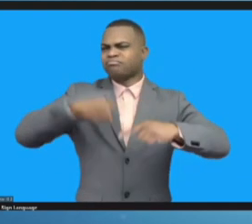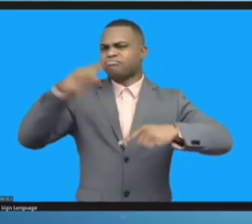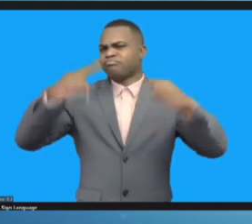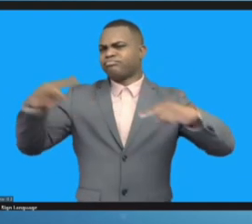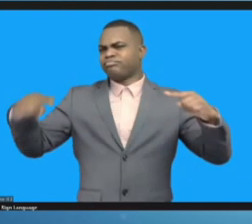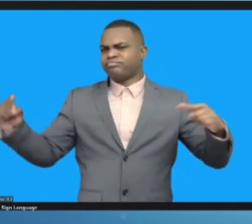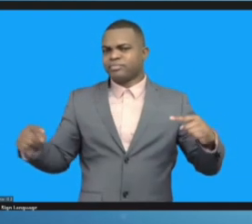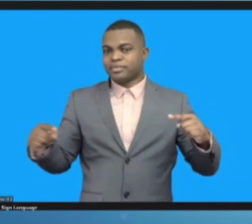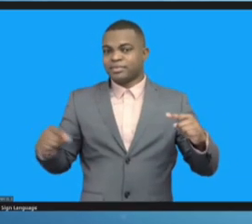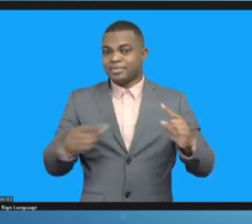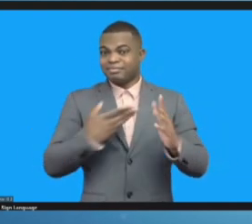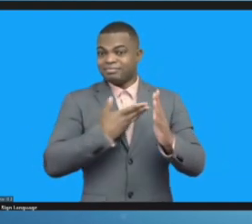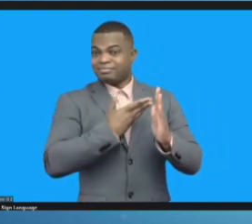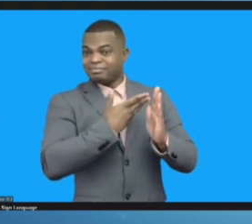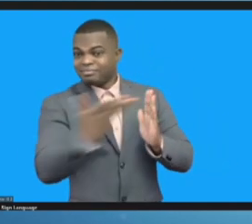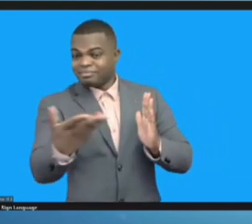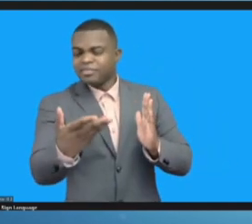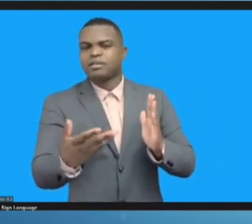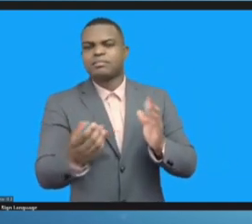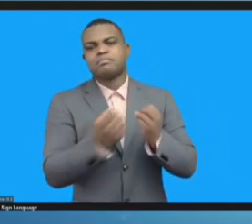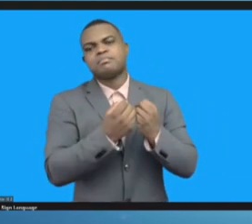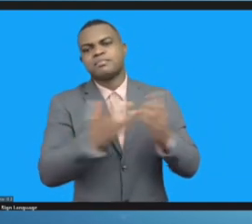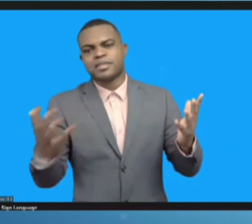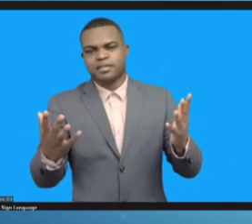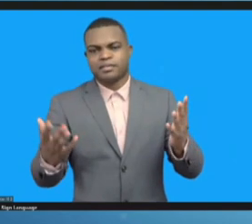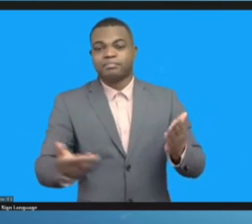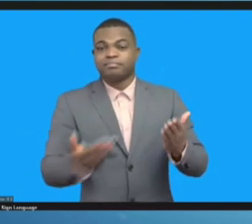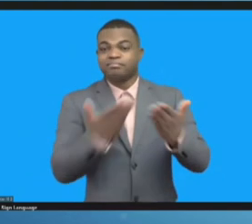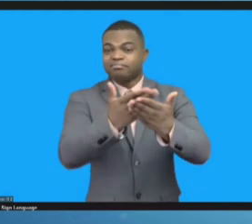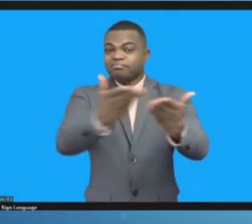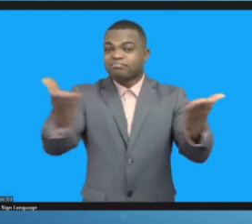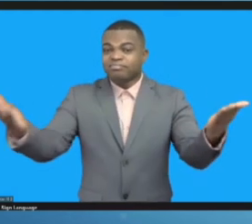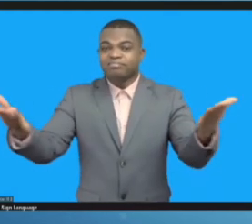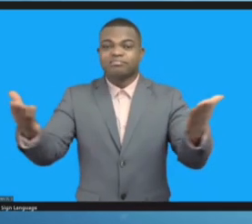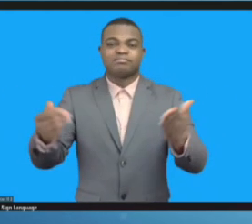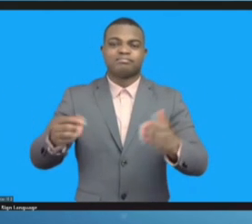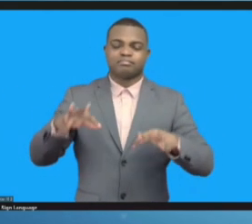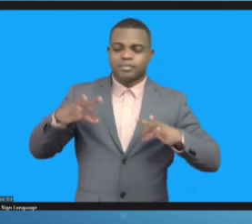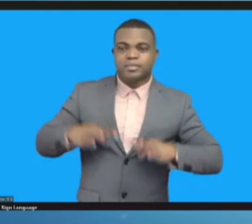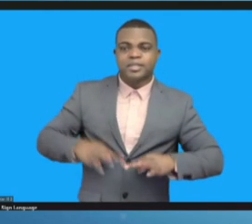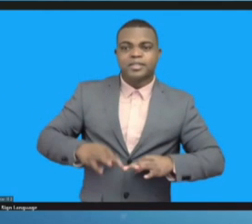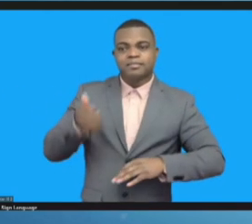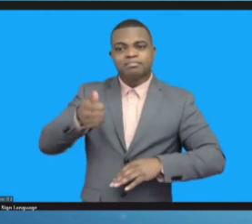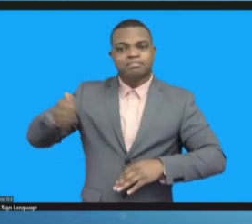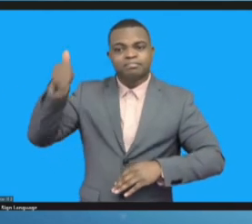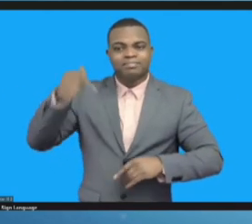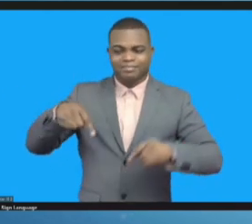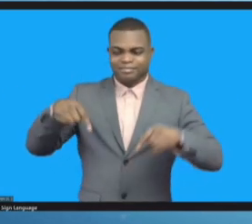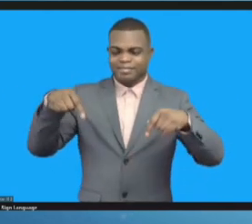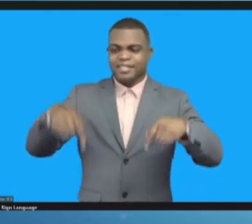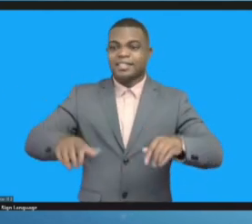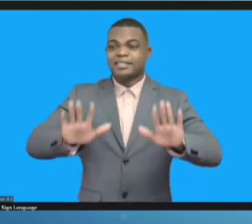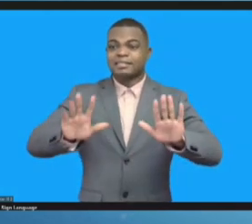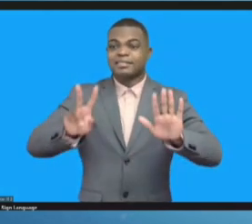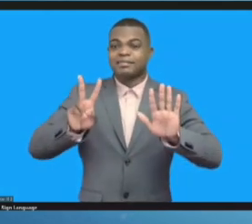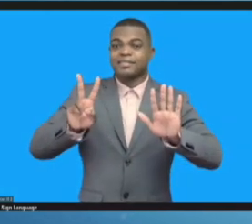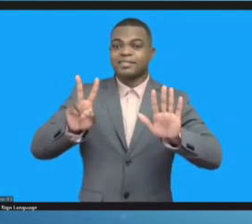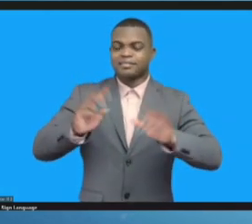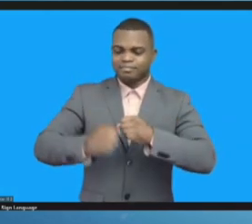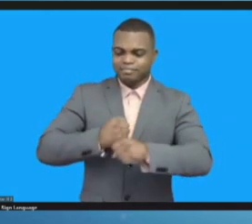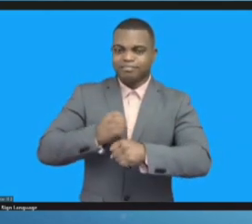of accommodating the participation of stakeholders present on-site in Addis Ababa or participating